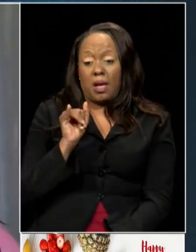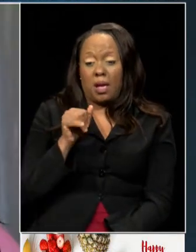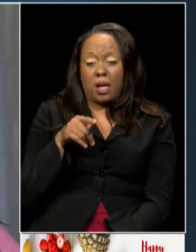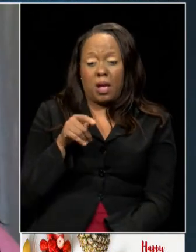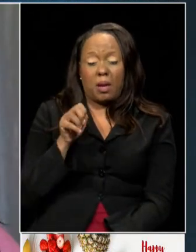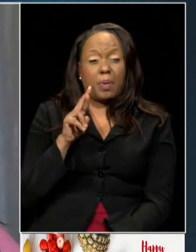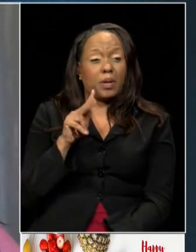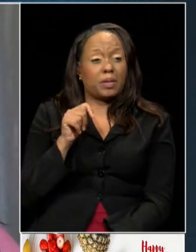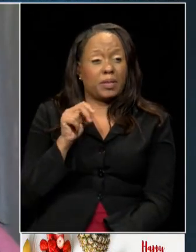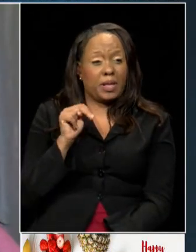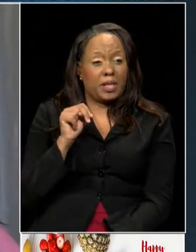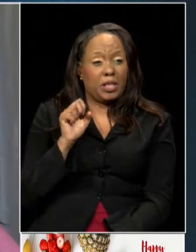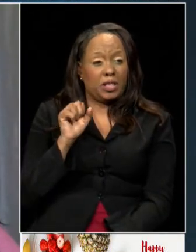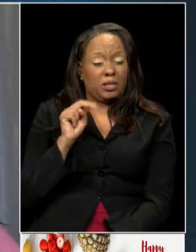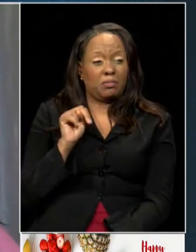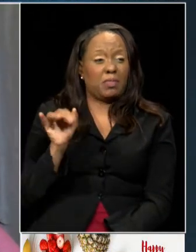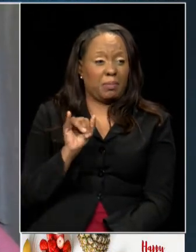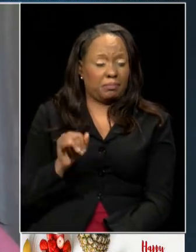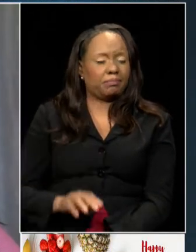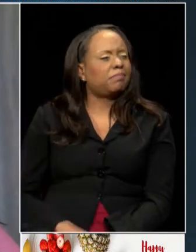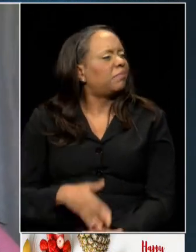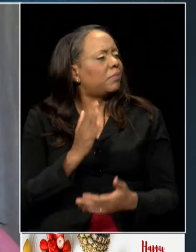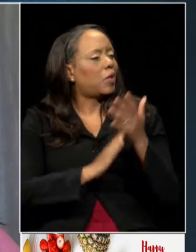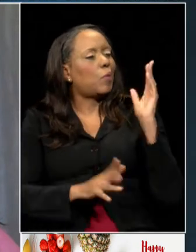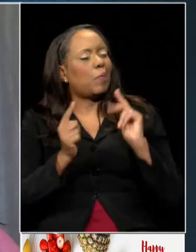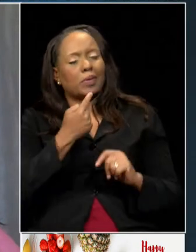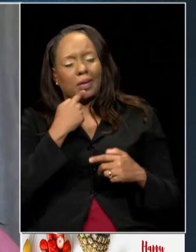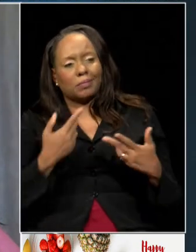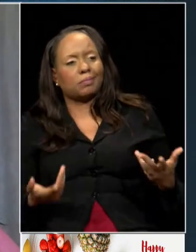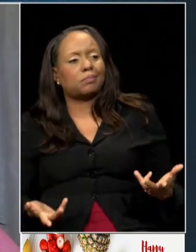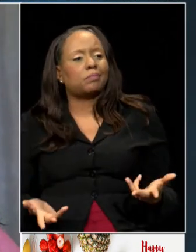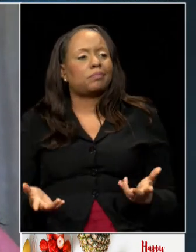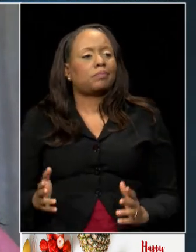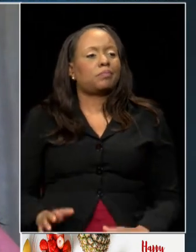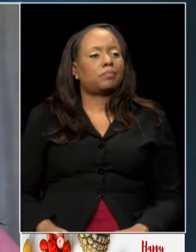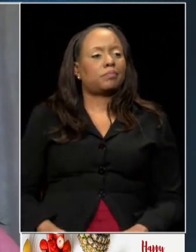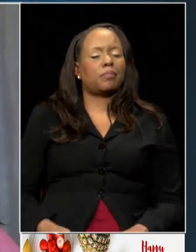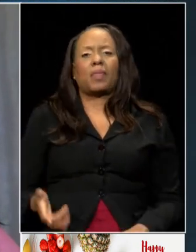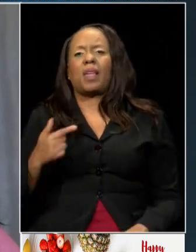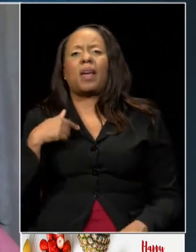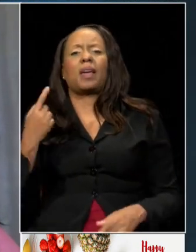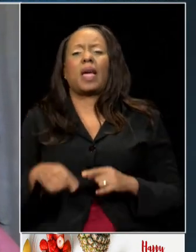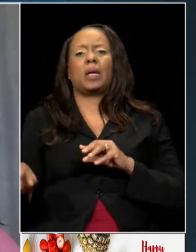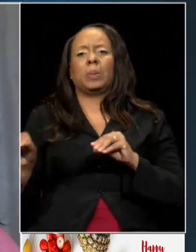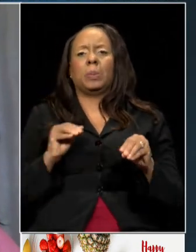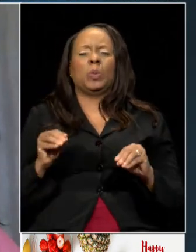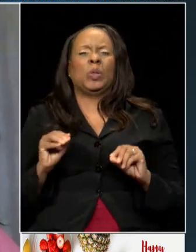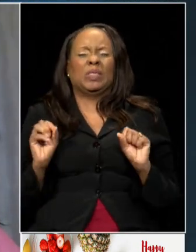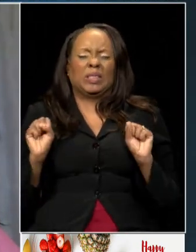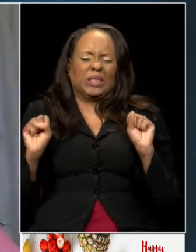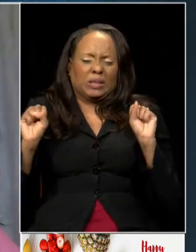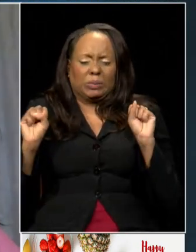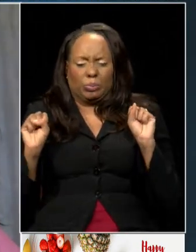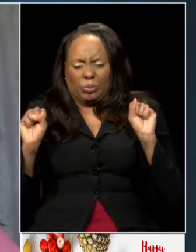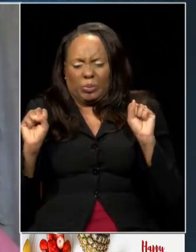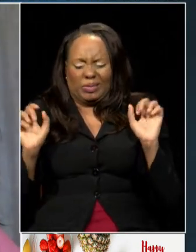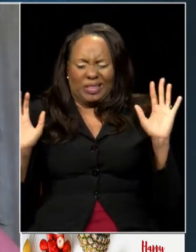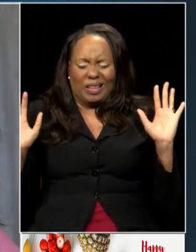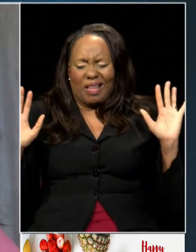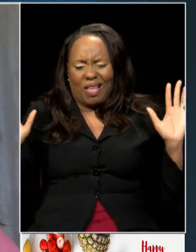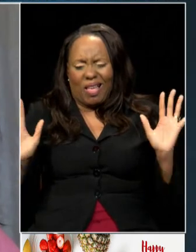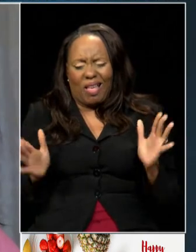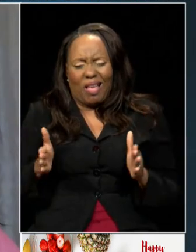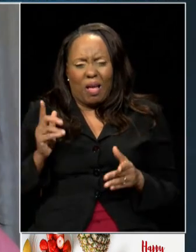note that there are people who will say, well, listen, movement is a problem for me. Some people